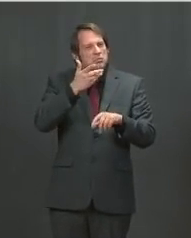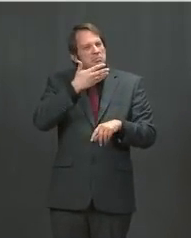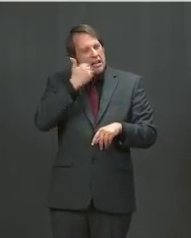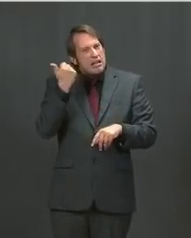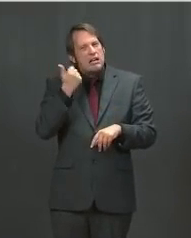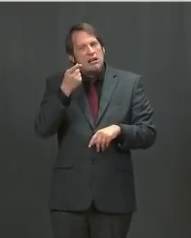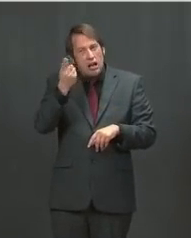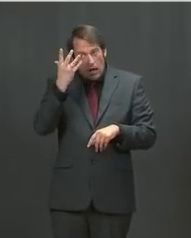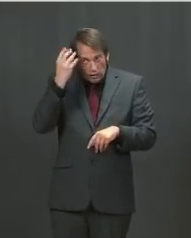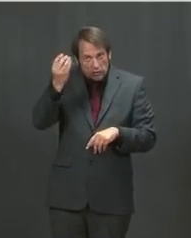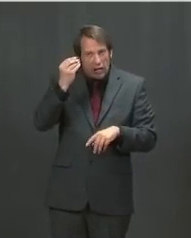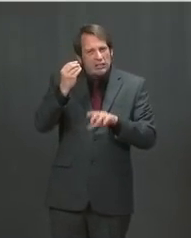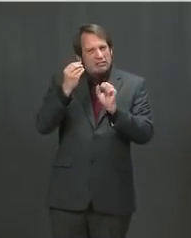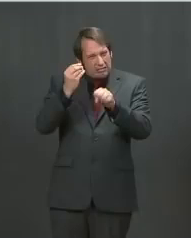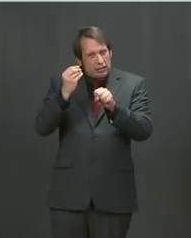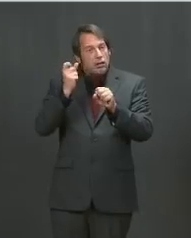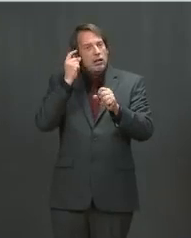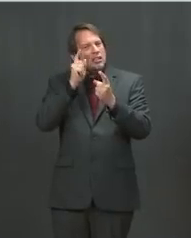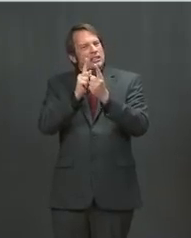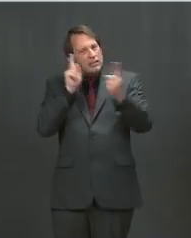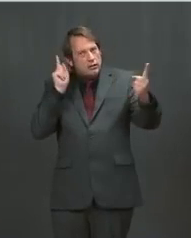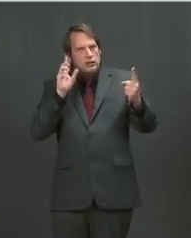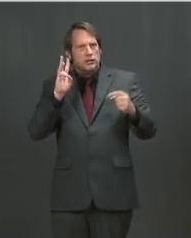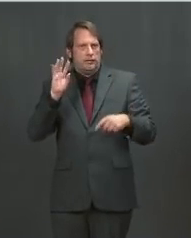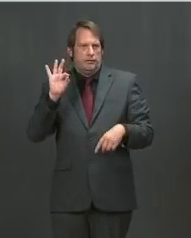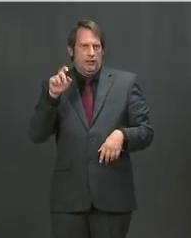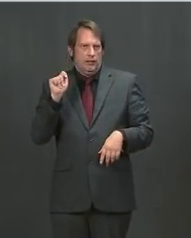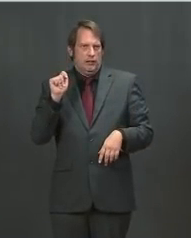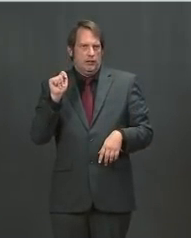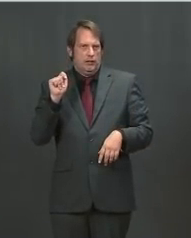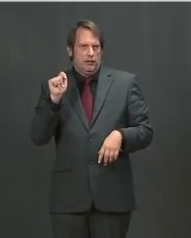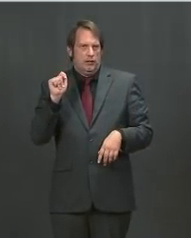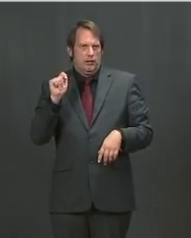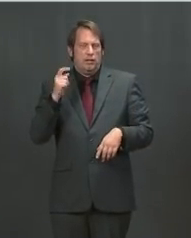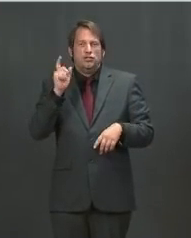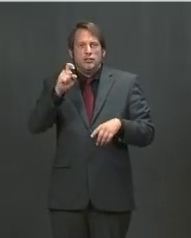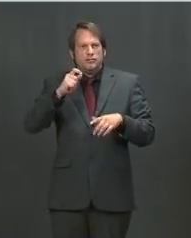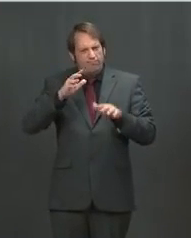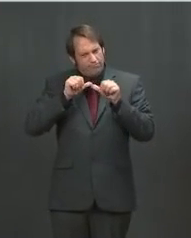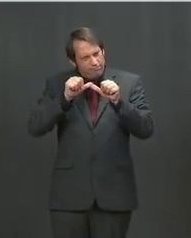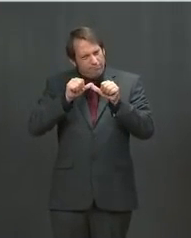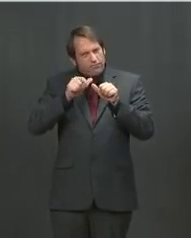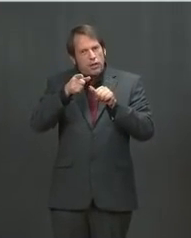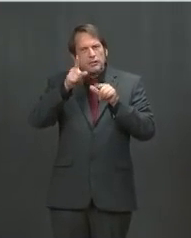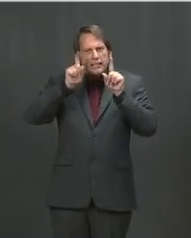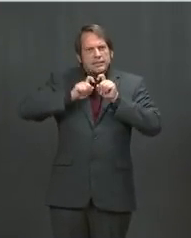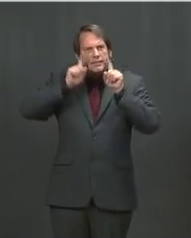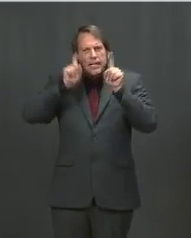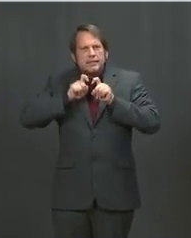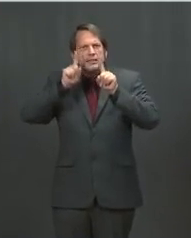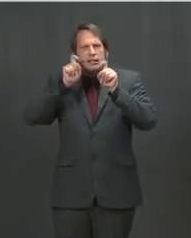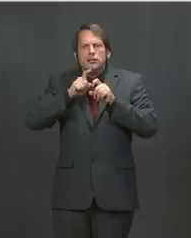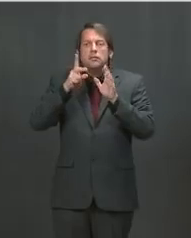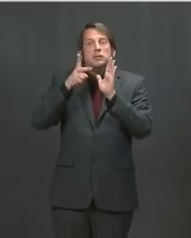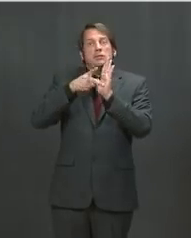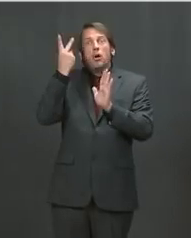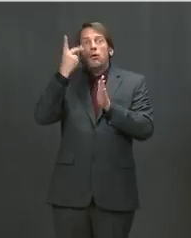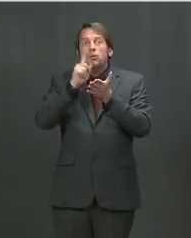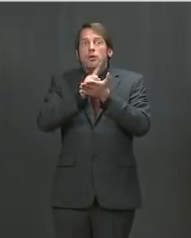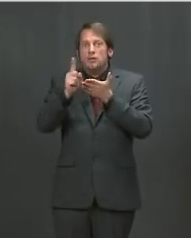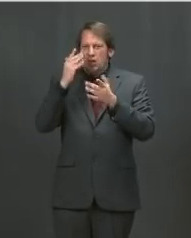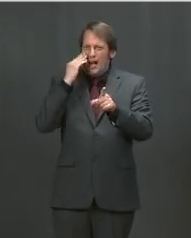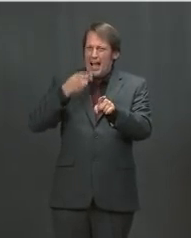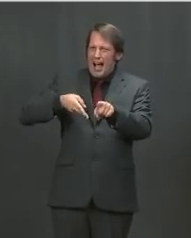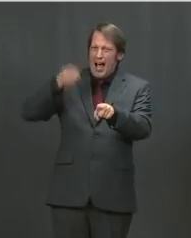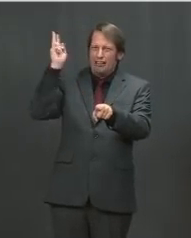the context of that, testing should happen at least twice a week if these are high risk sports. So we're pretty clear on